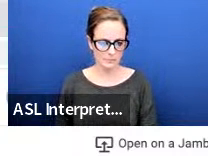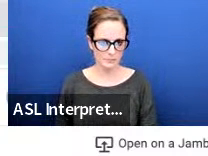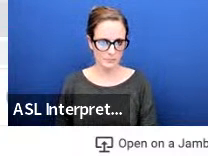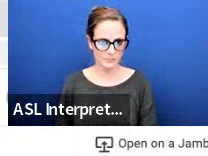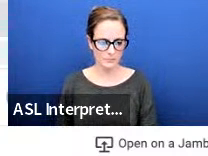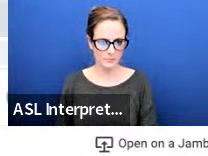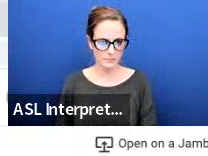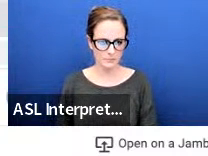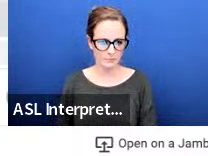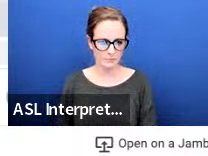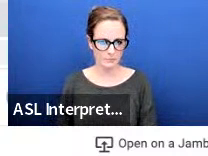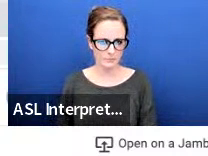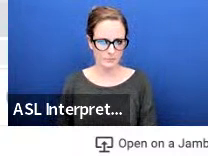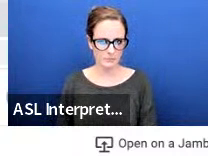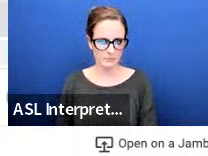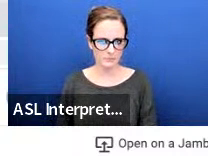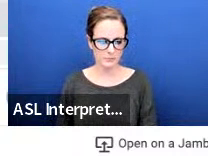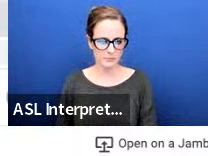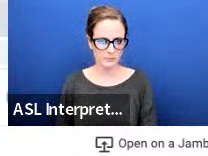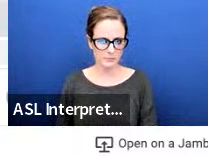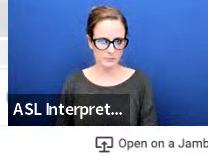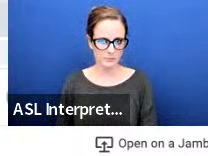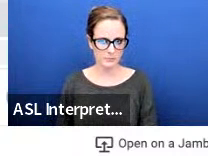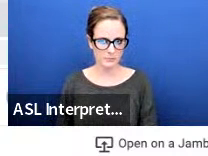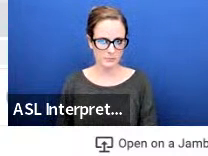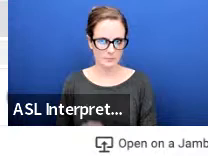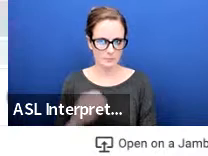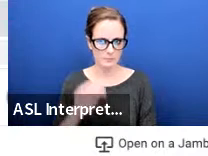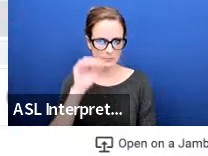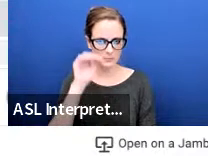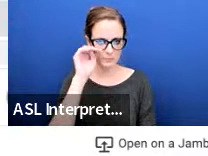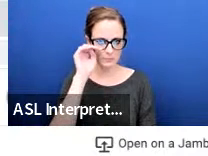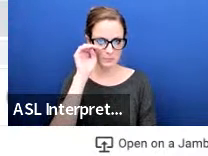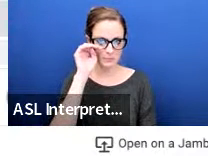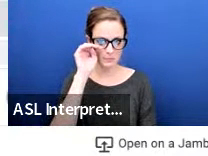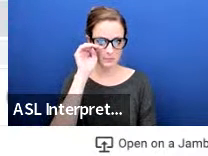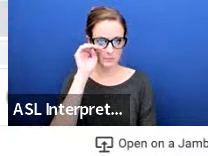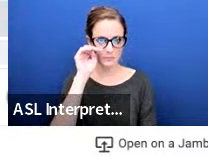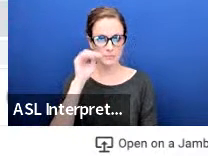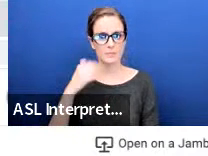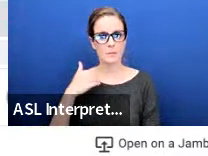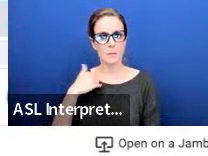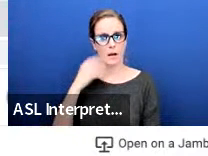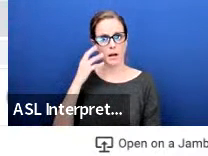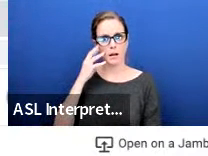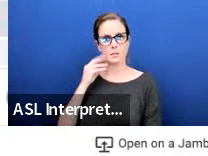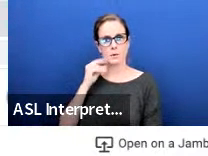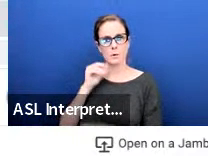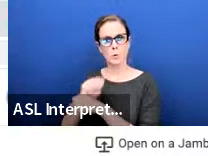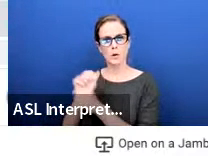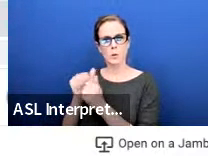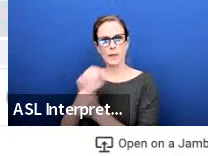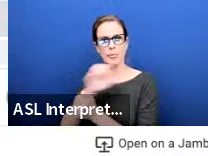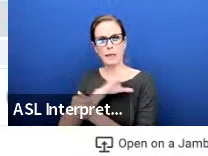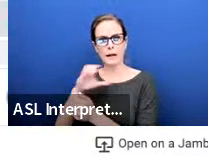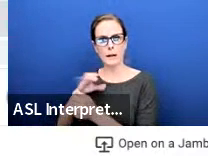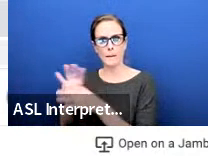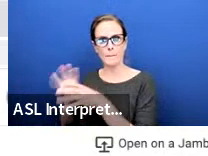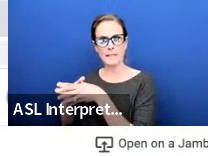speak through this from the work on the commission. I'm thinking about like a lot of it is sort